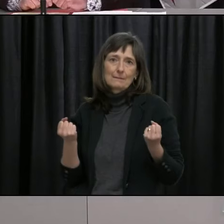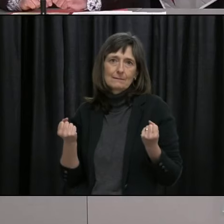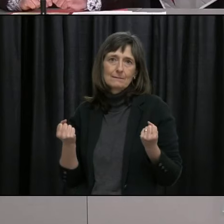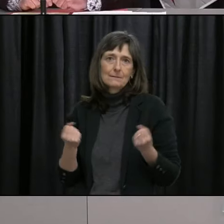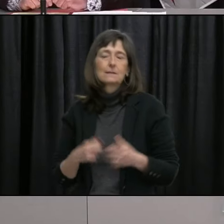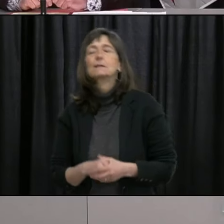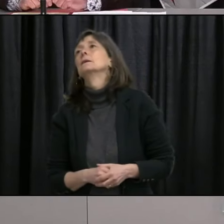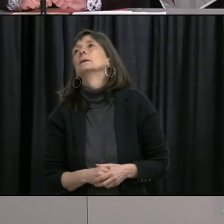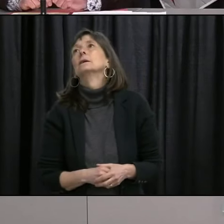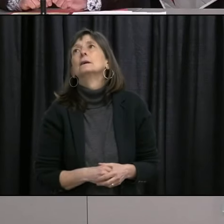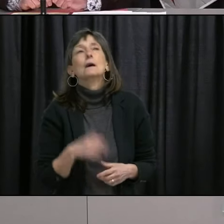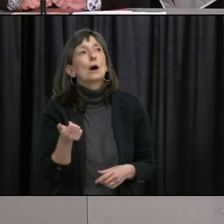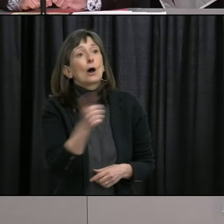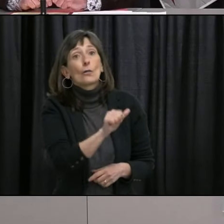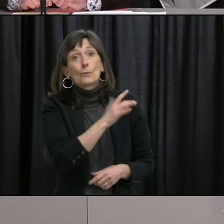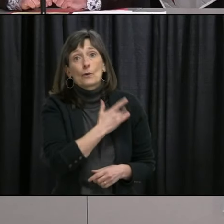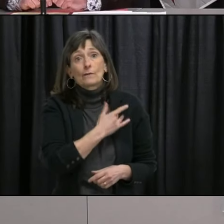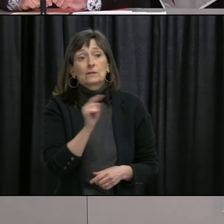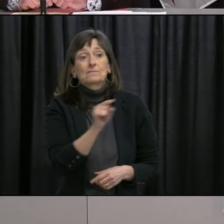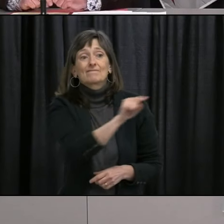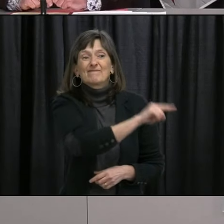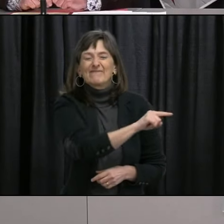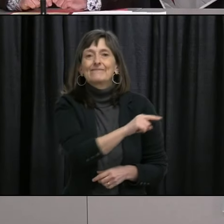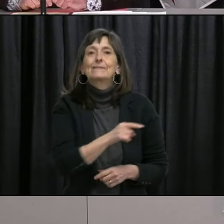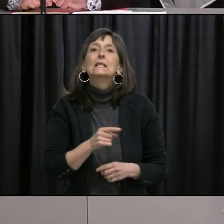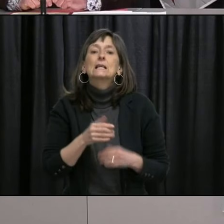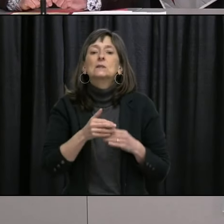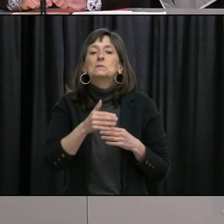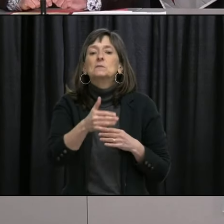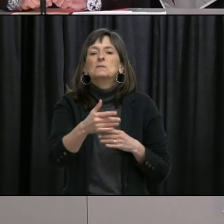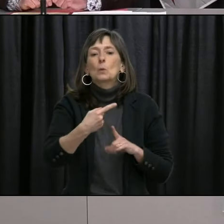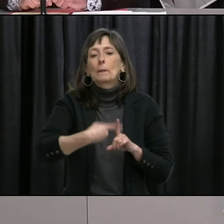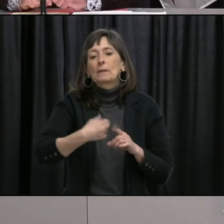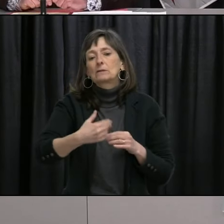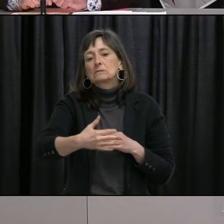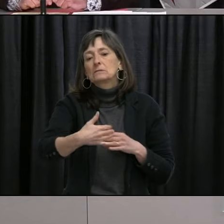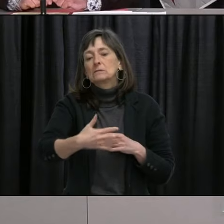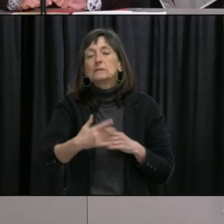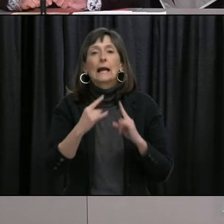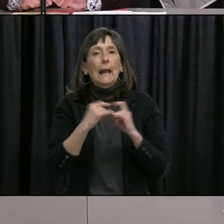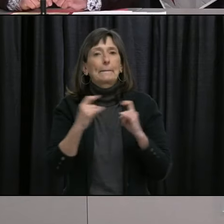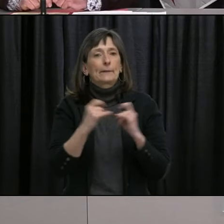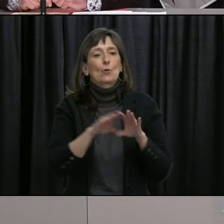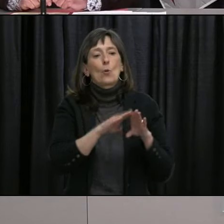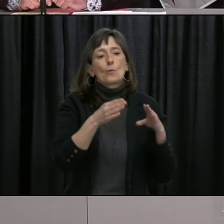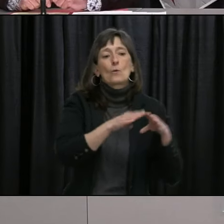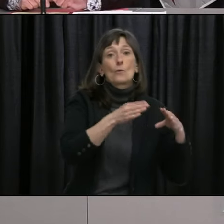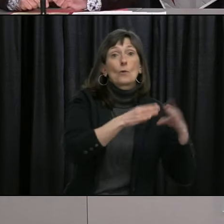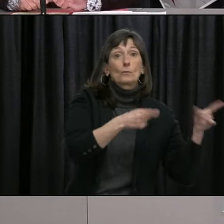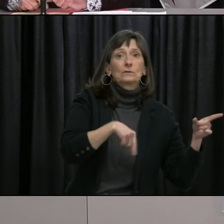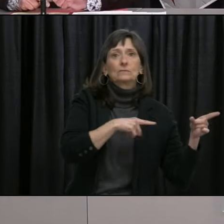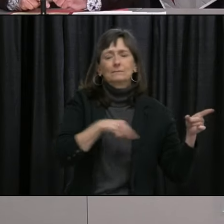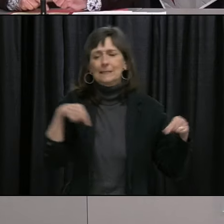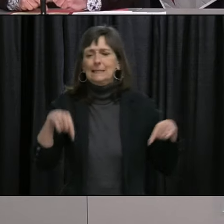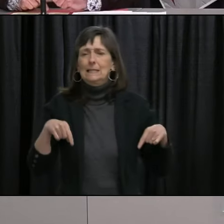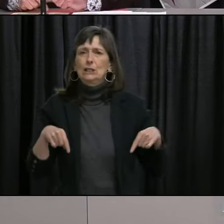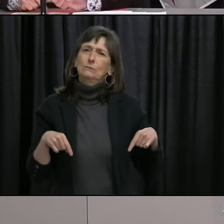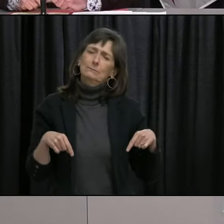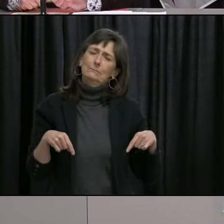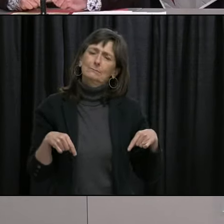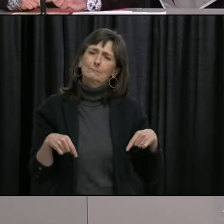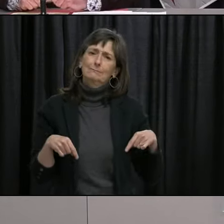A lot of other provinces are opening up campgrounds over the next month, including for overnight camping. Why are we considering it higher risk